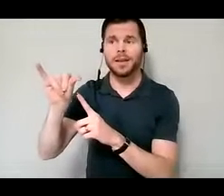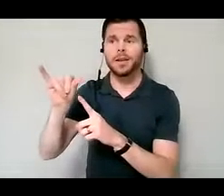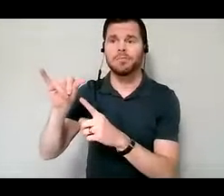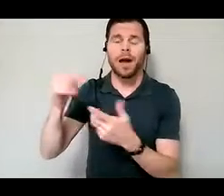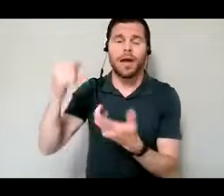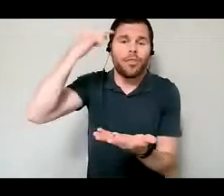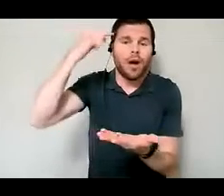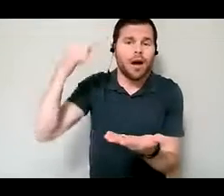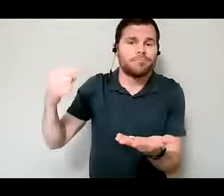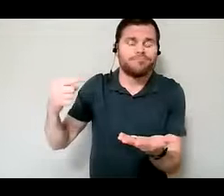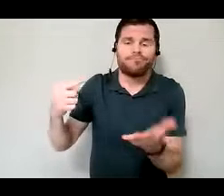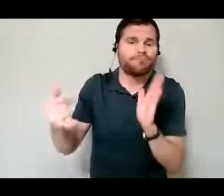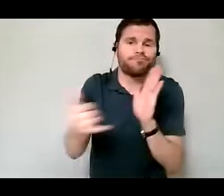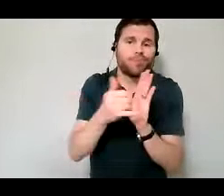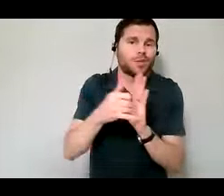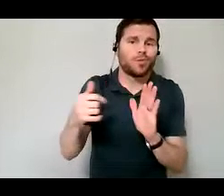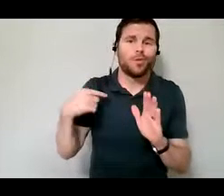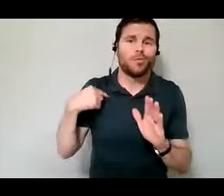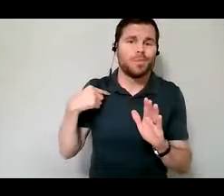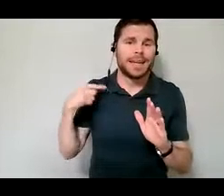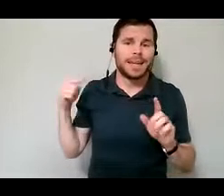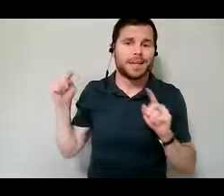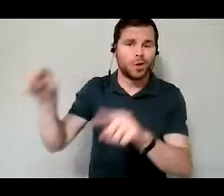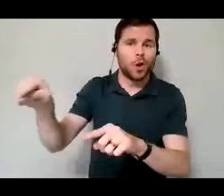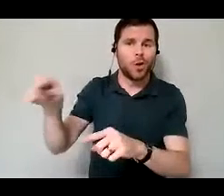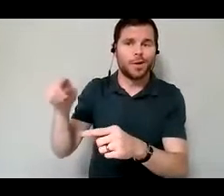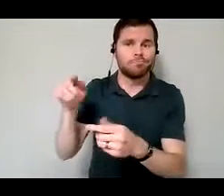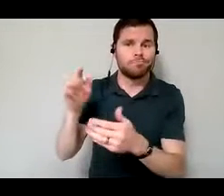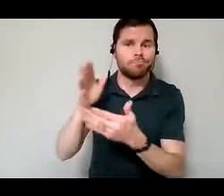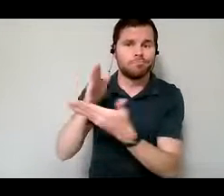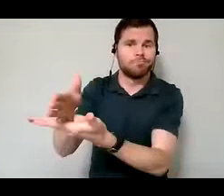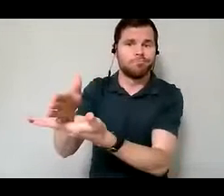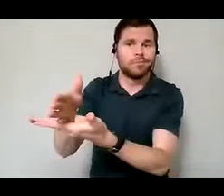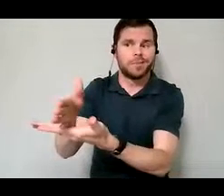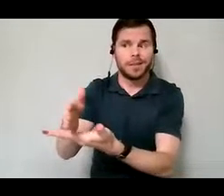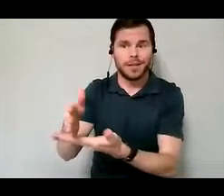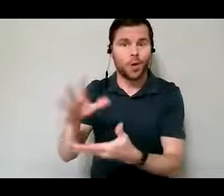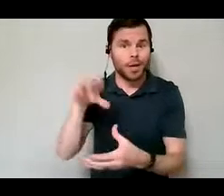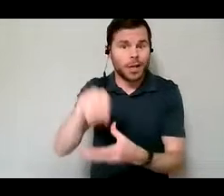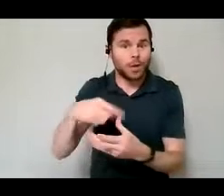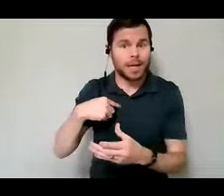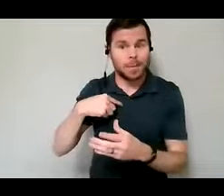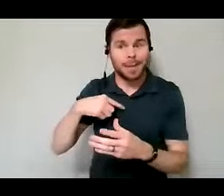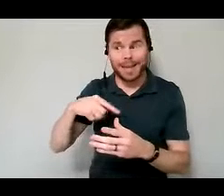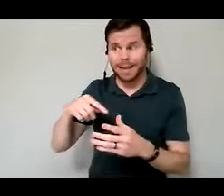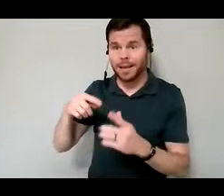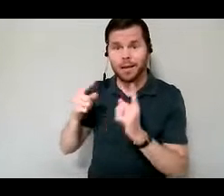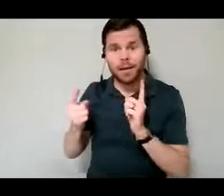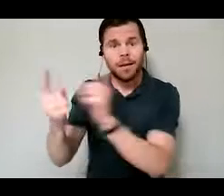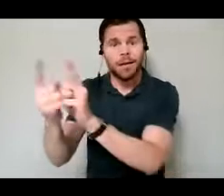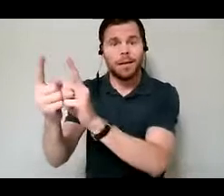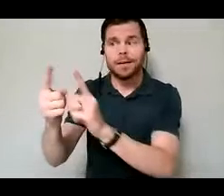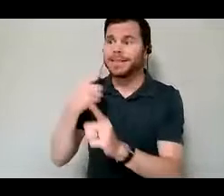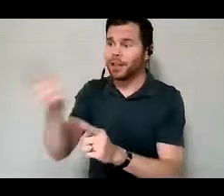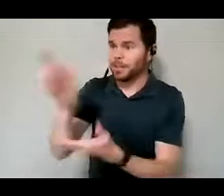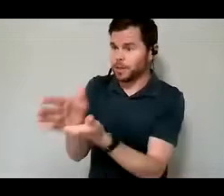could do. That didn't include going up to the person who bullies and telling them to stop. And I didn't really want to do that.